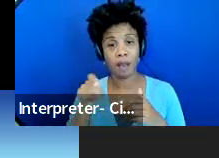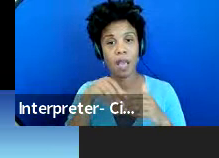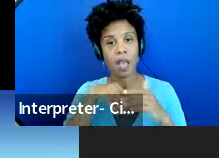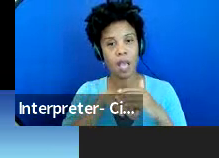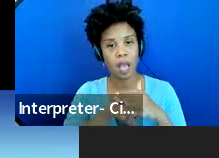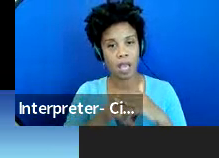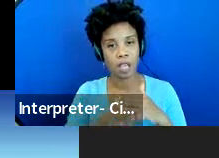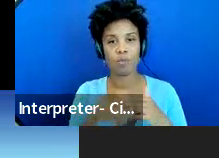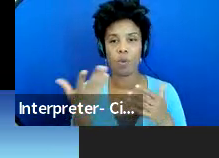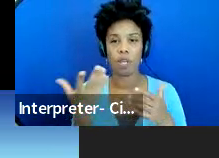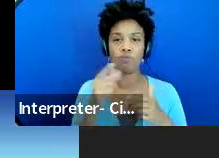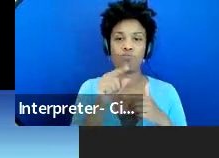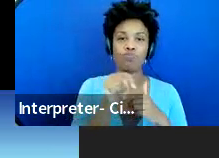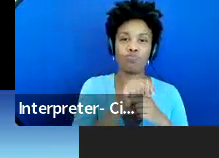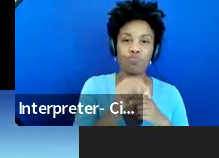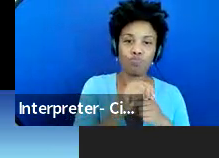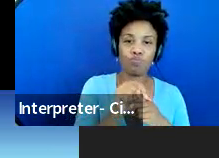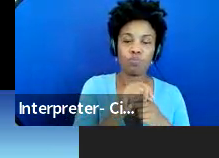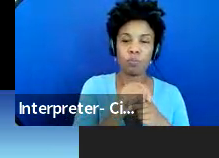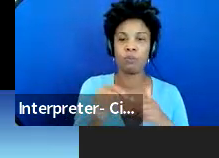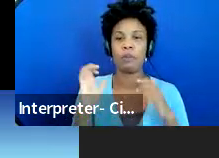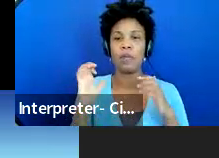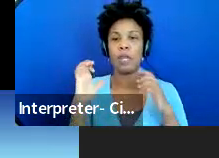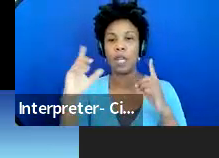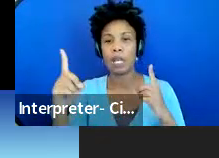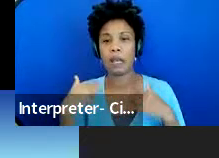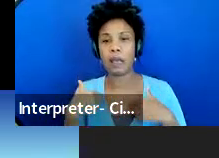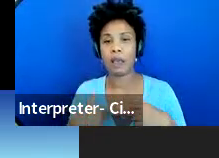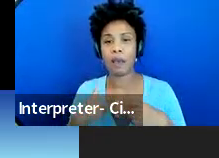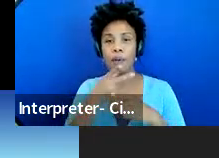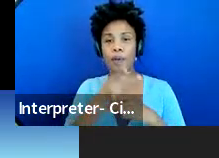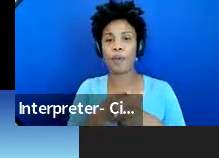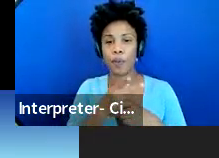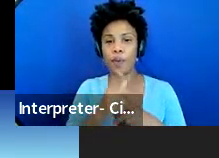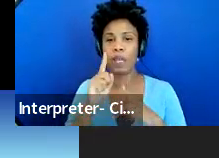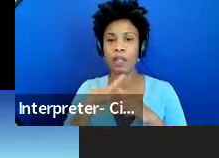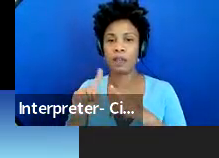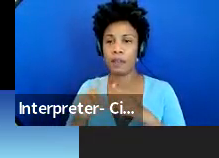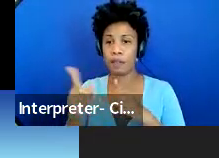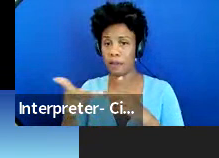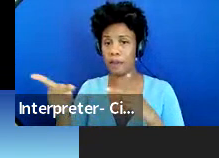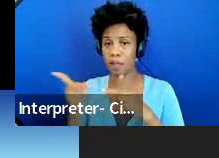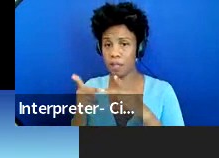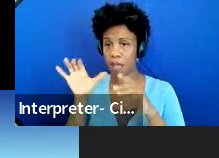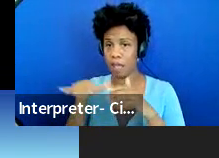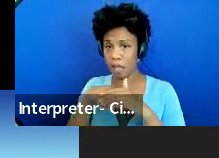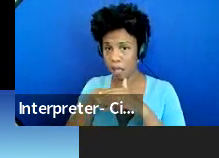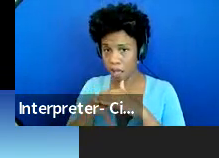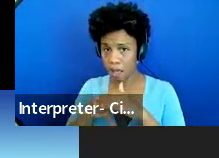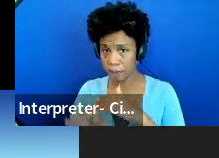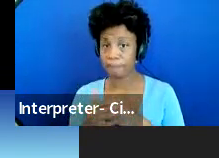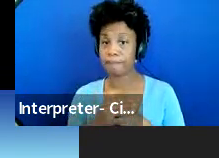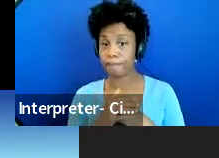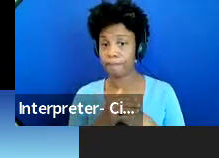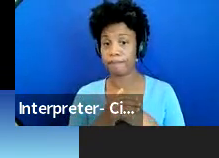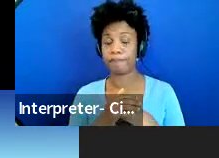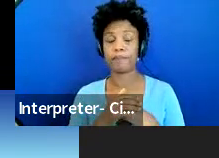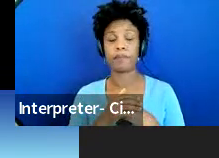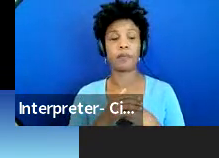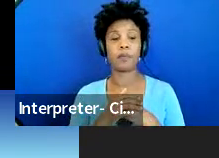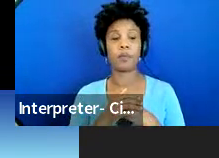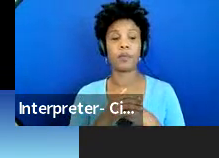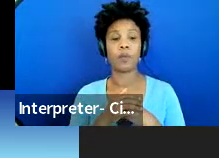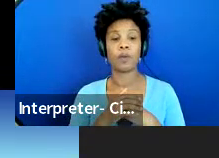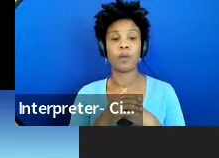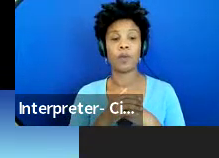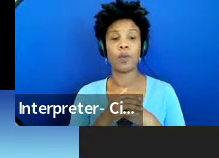training, education, healthcare, and accessible facilities, right? And so this, for example,